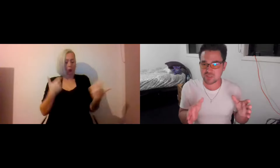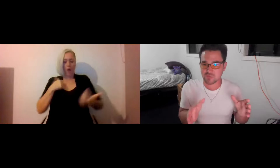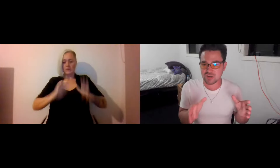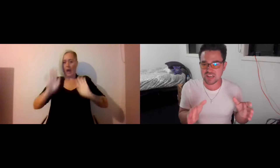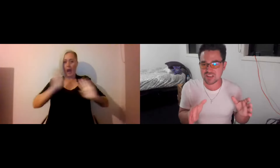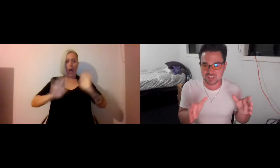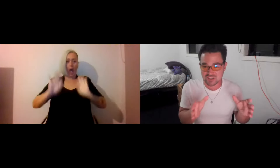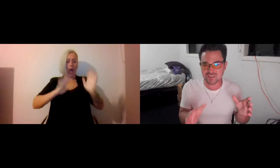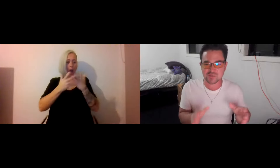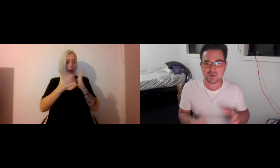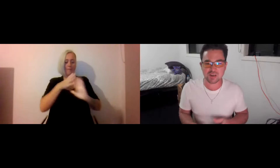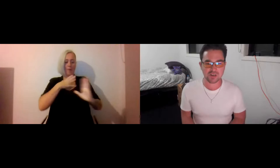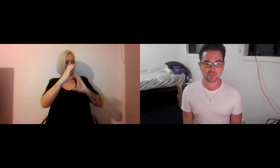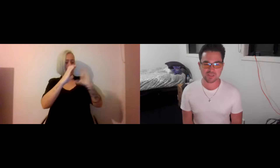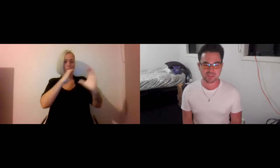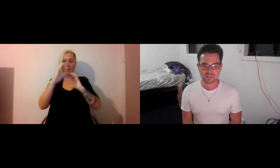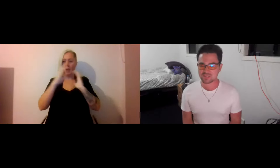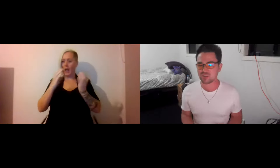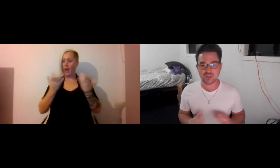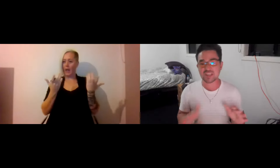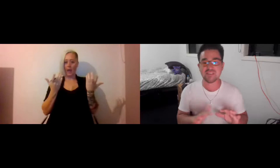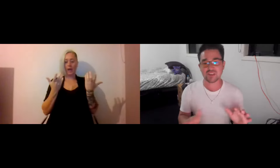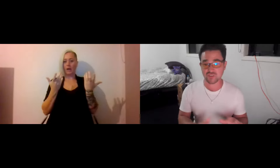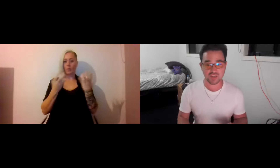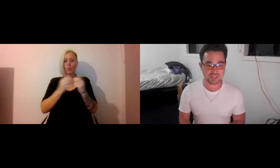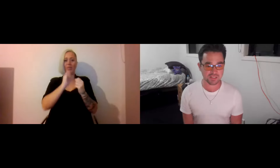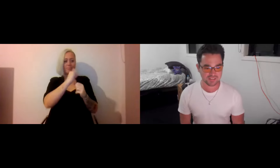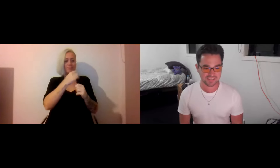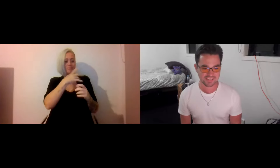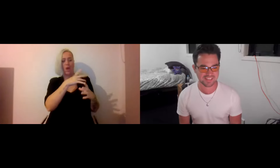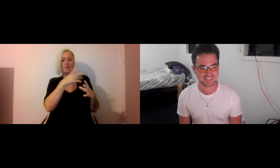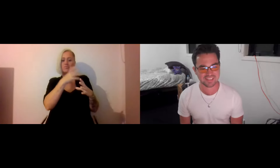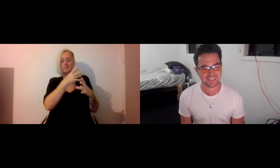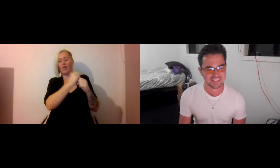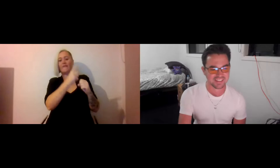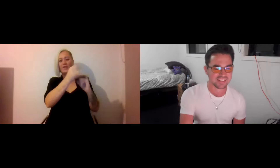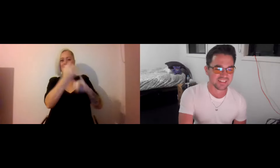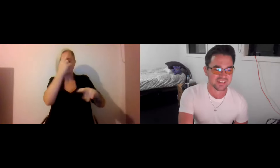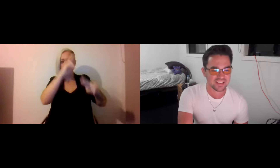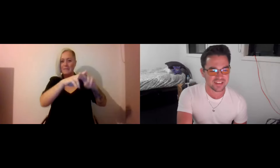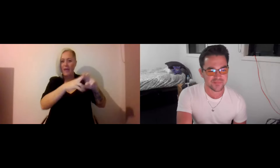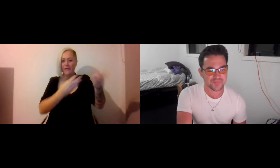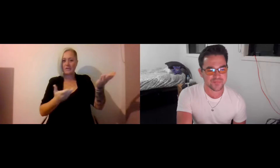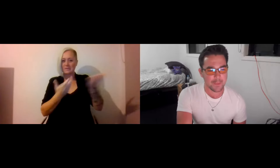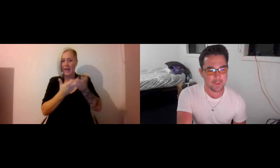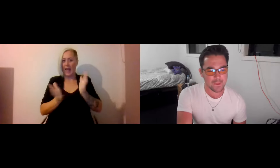out by the communication issues that would come up. You don't need that stress.